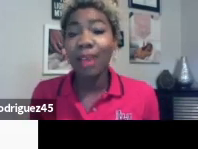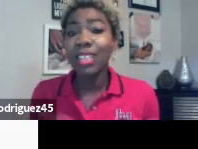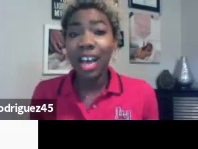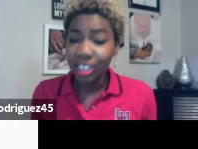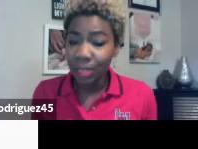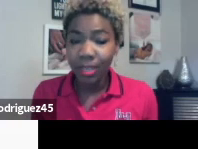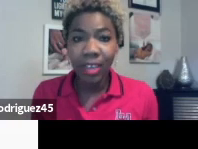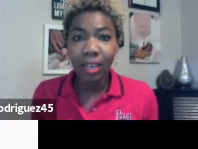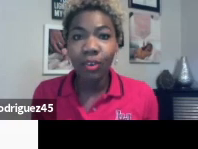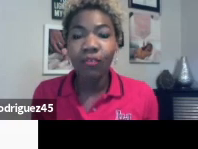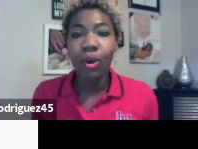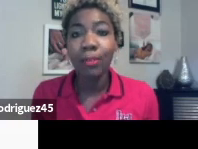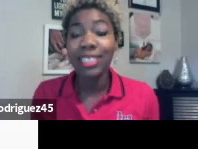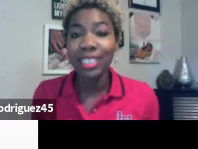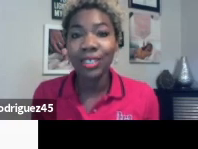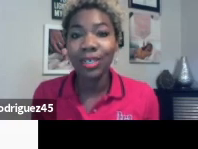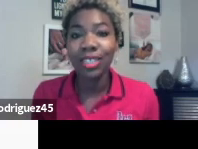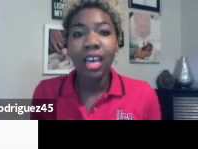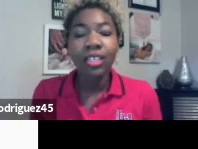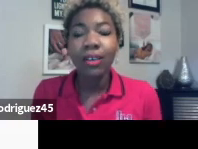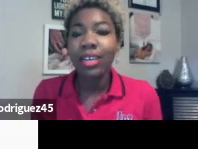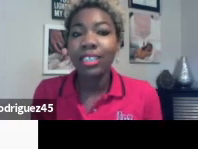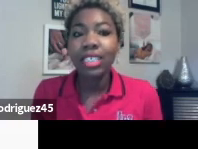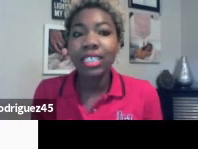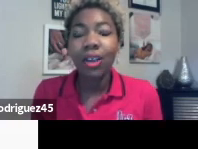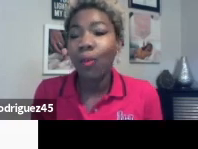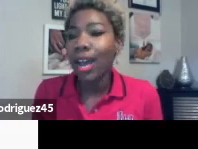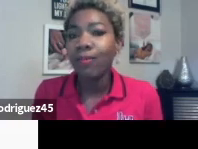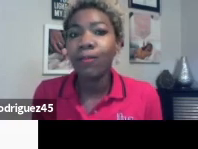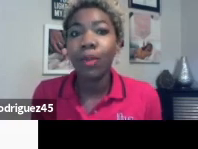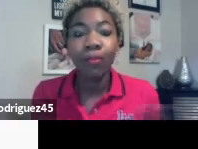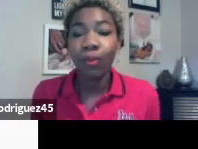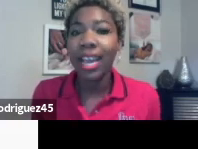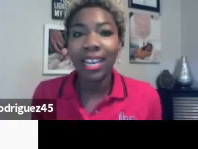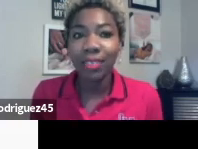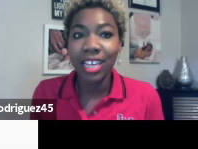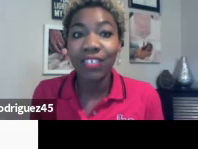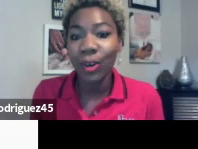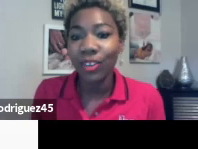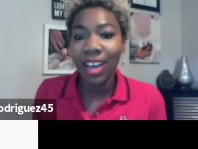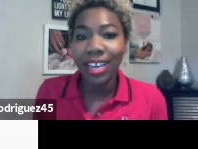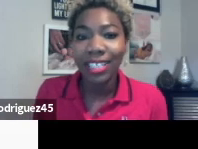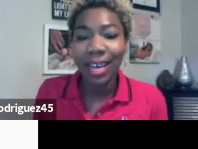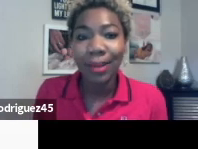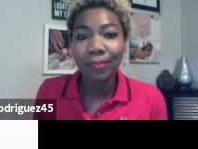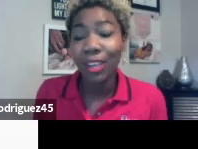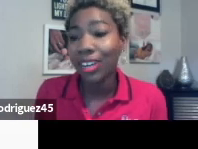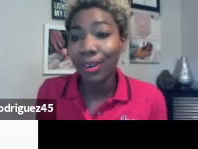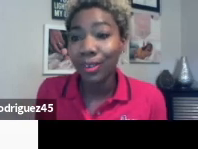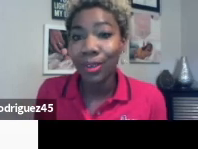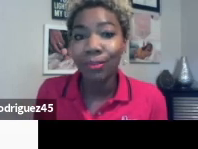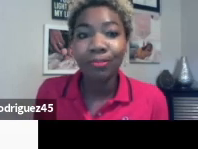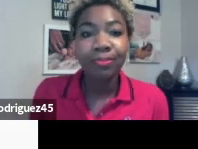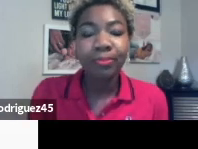students. We have scholarships available for business students. So there's just a wide variety of things for you guys here